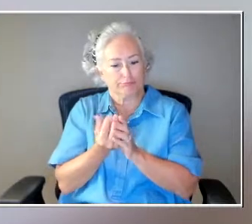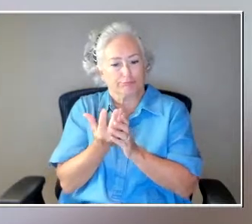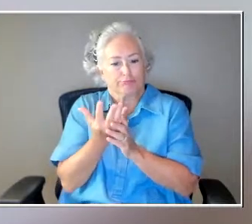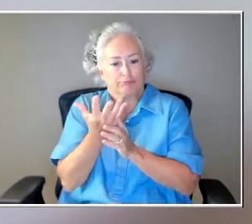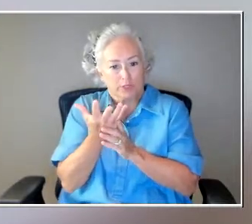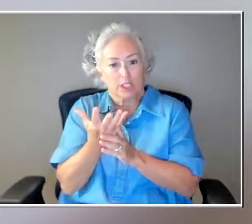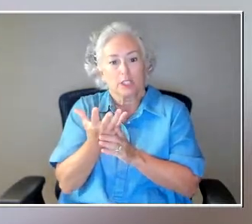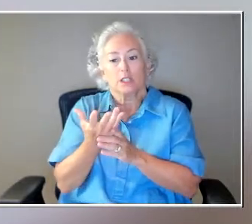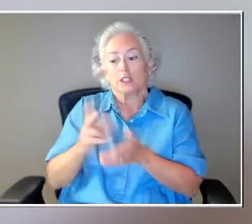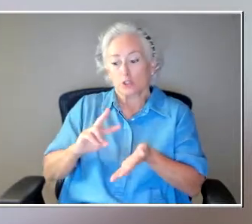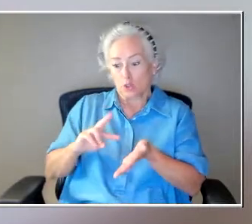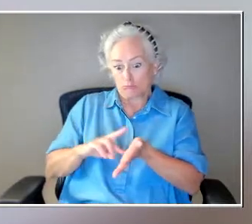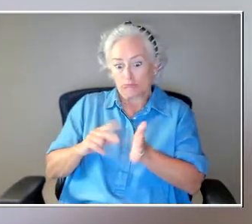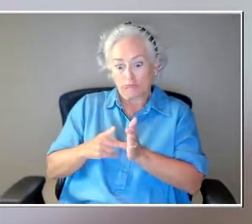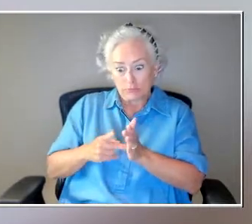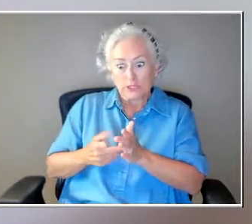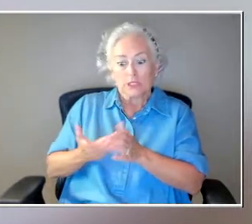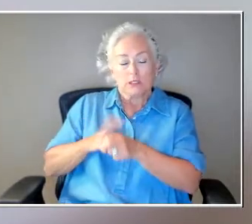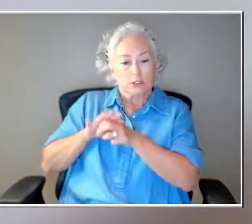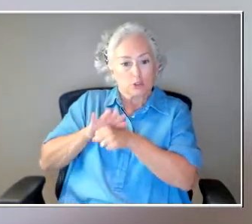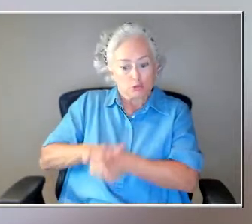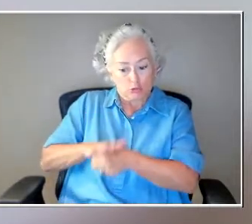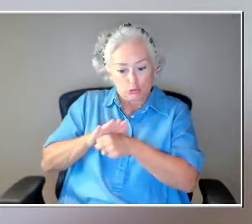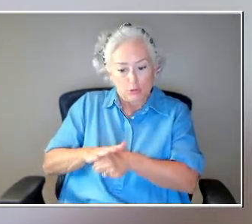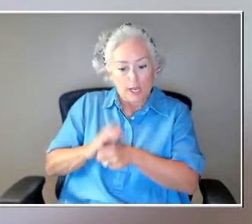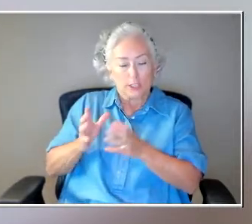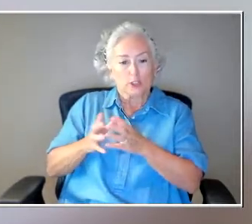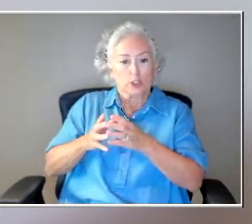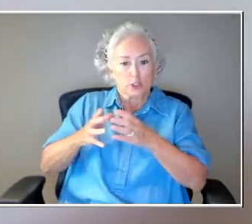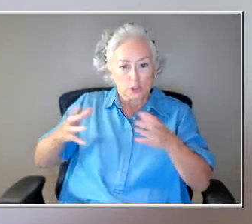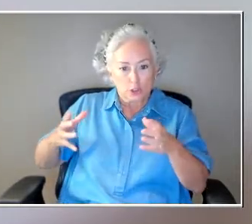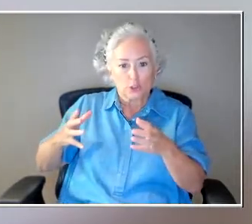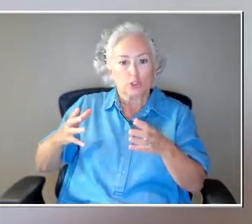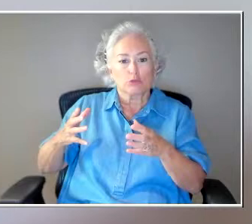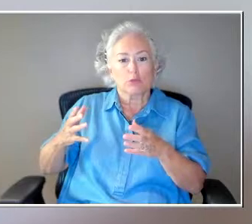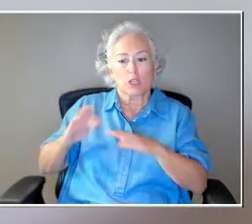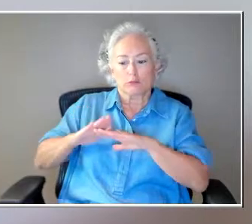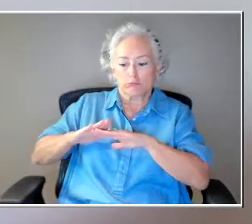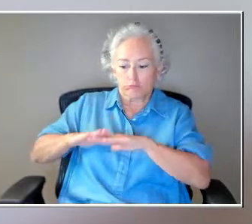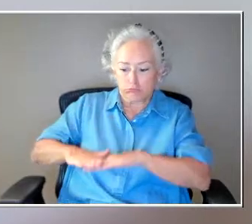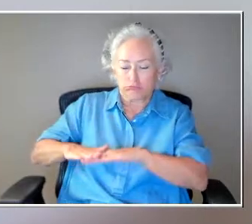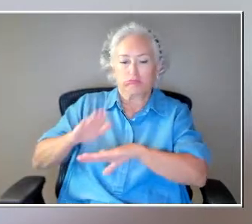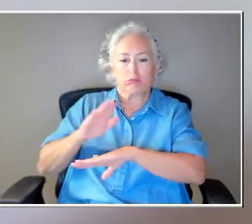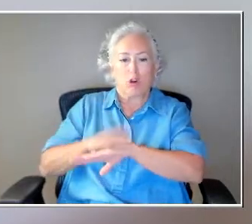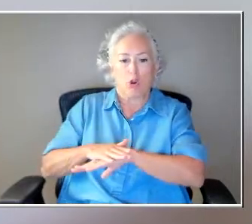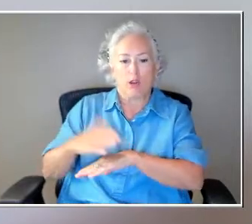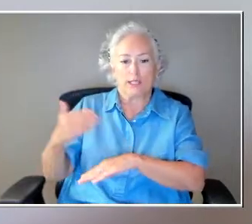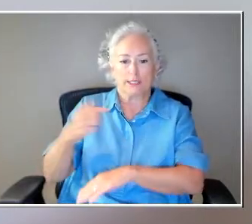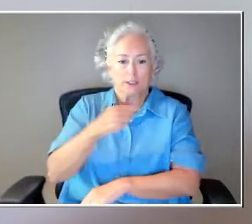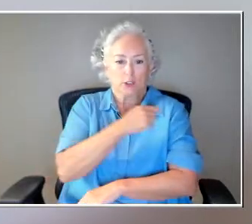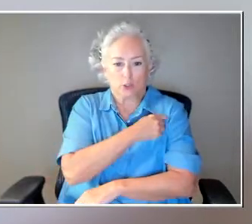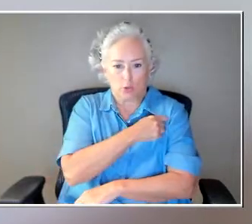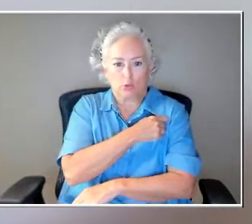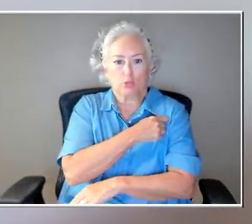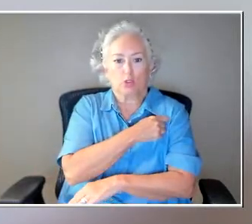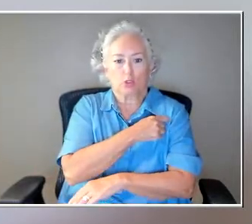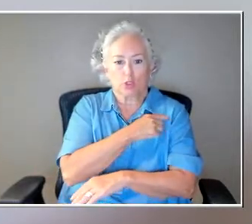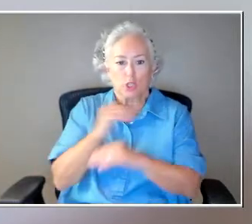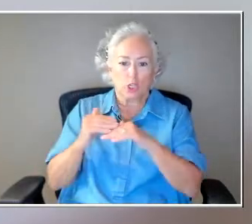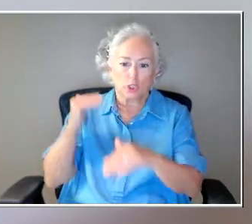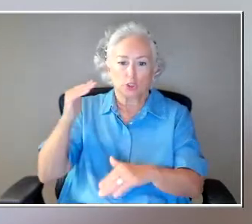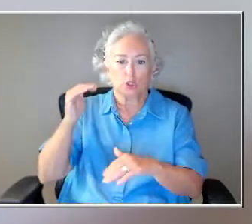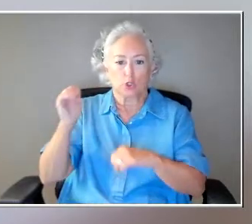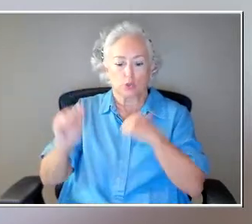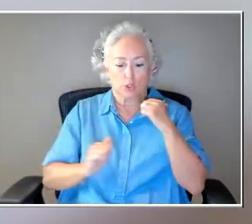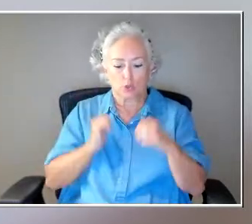it would have been too much volume, too much load early on in the season, kind of getting a little too aggressive with